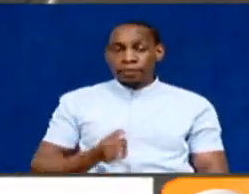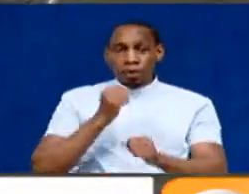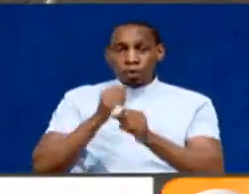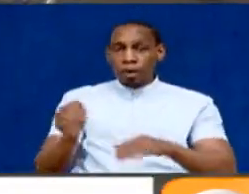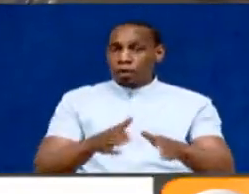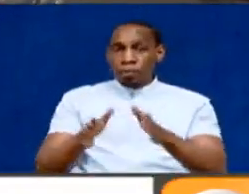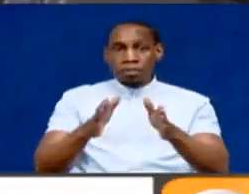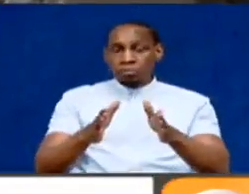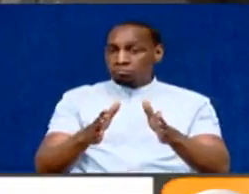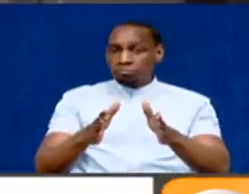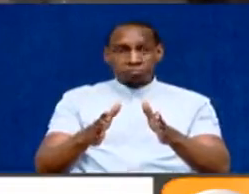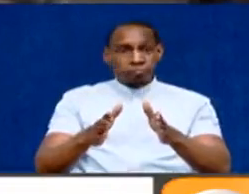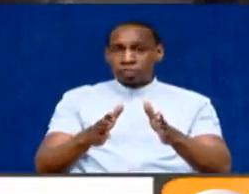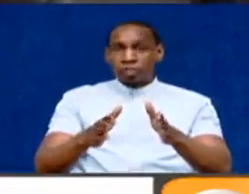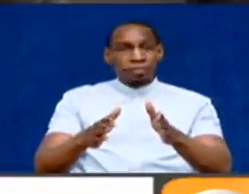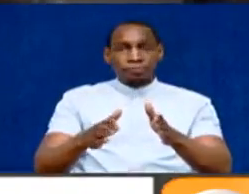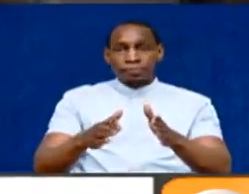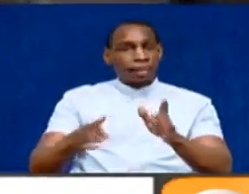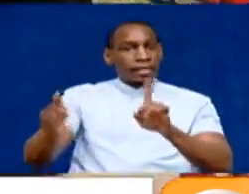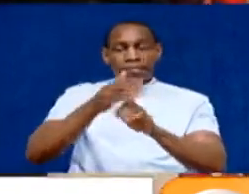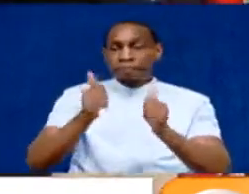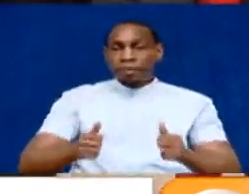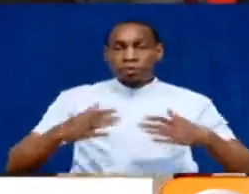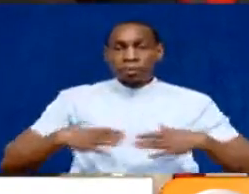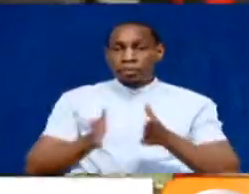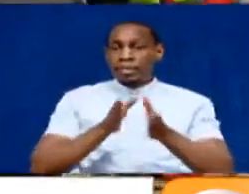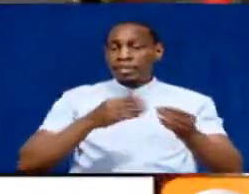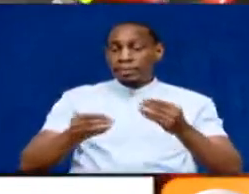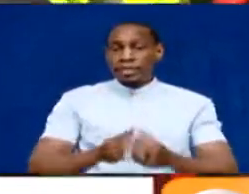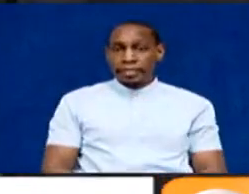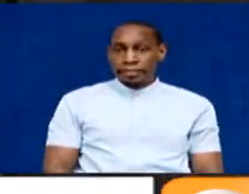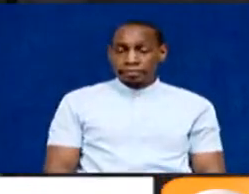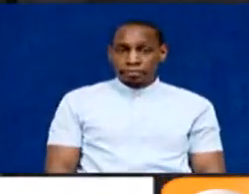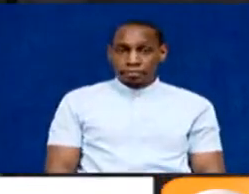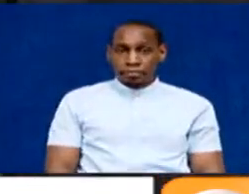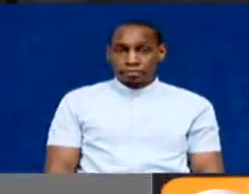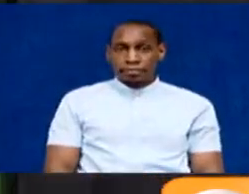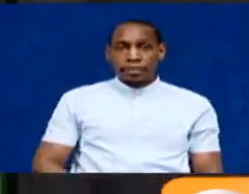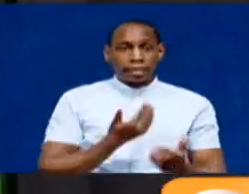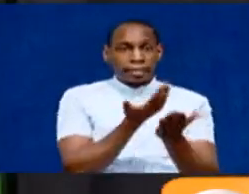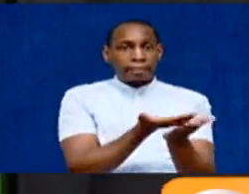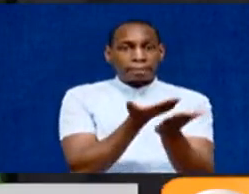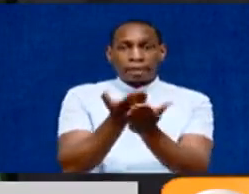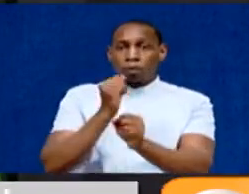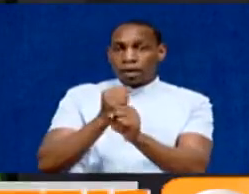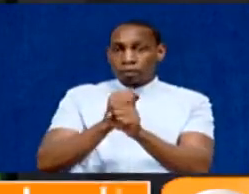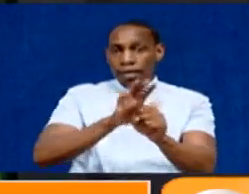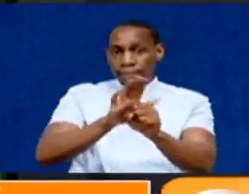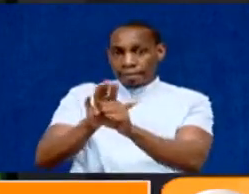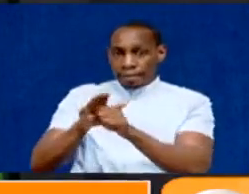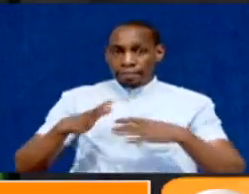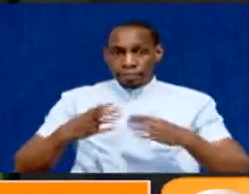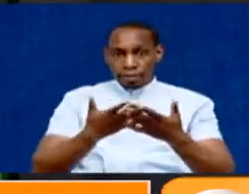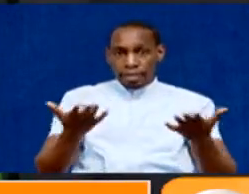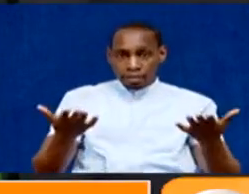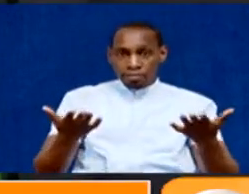job opportunities remain a pipe dream for persons with disabilities. I've applied for so many jobs. You know,